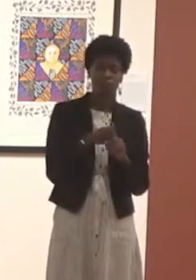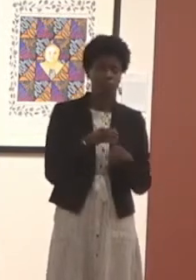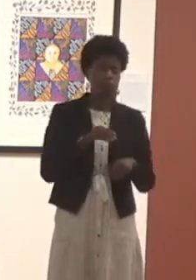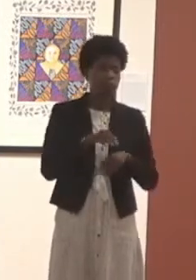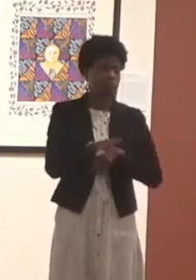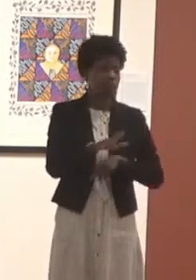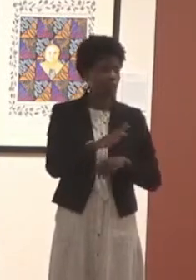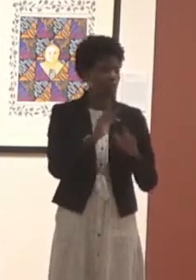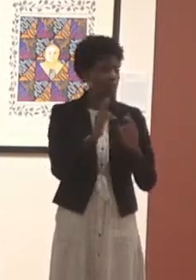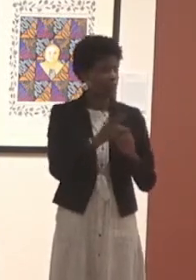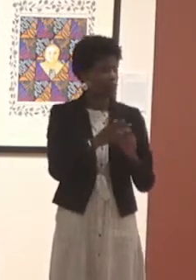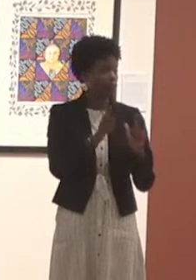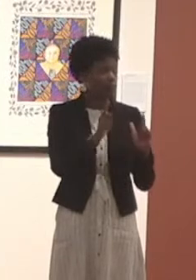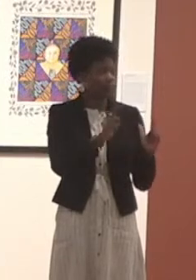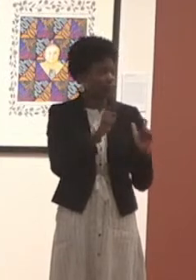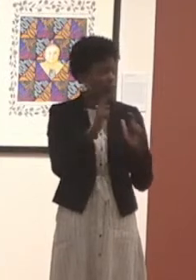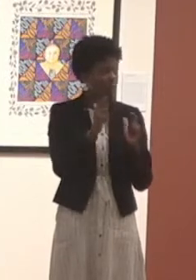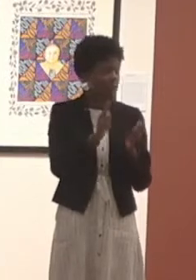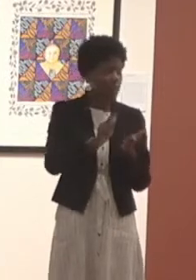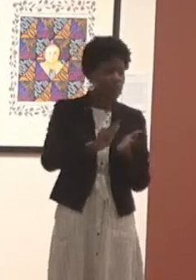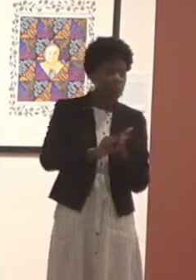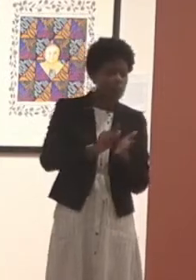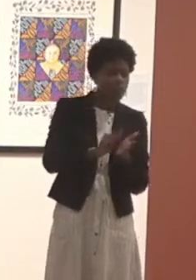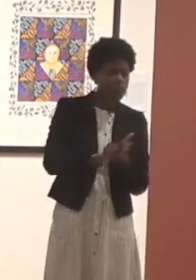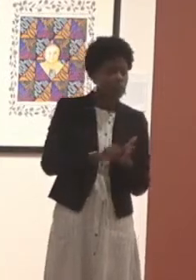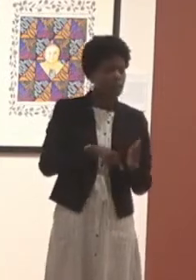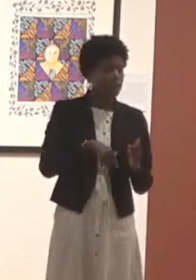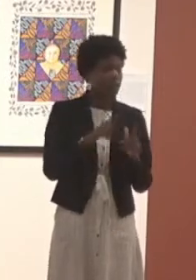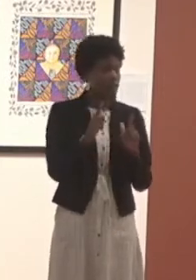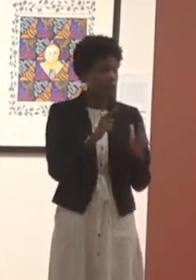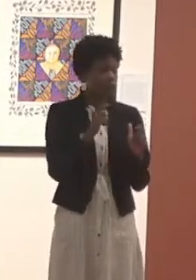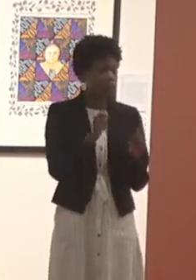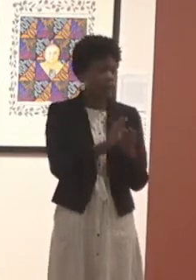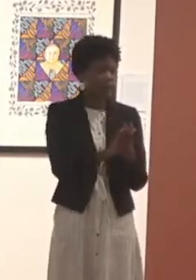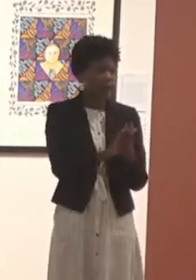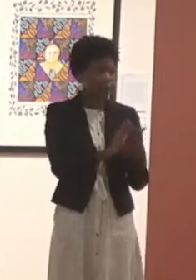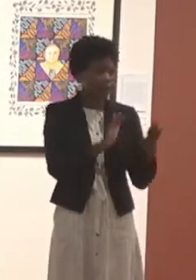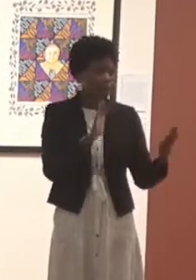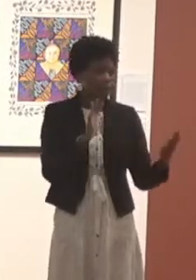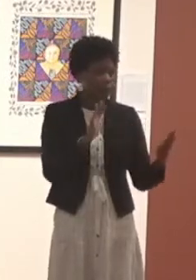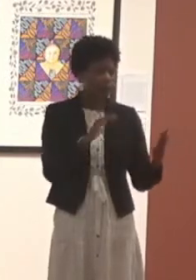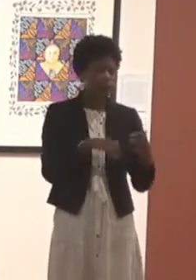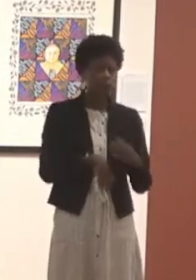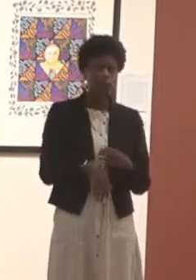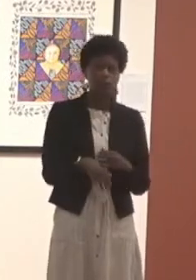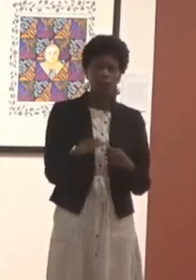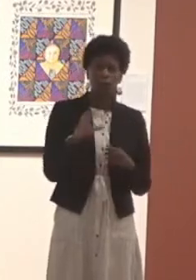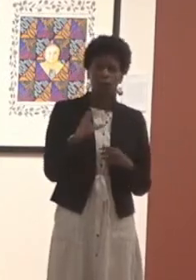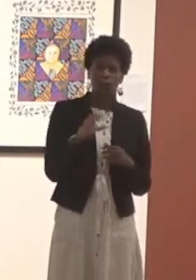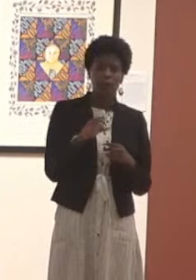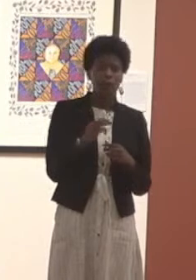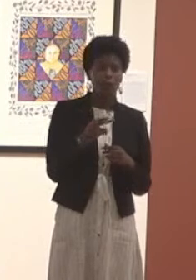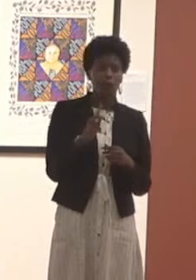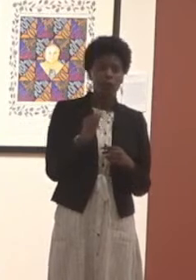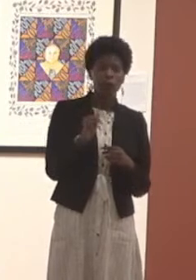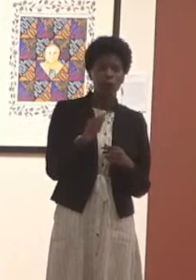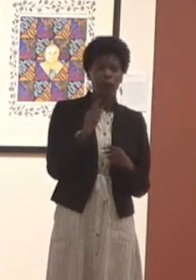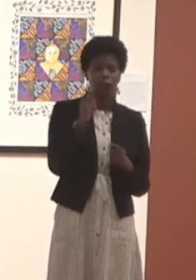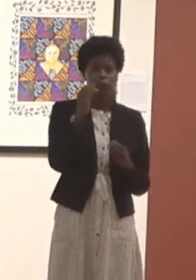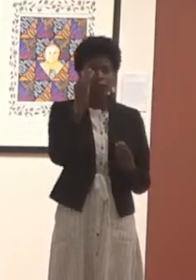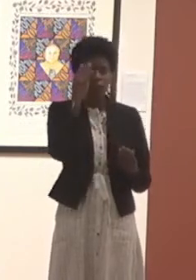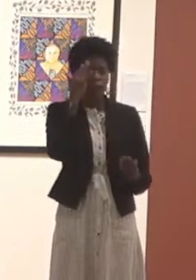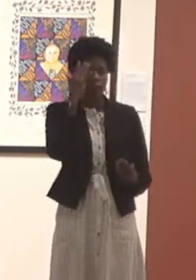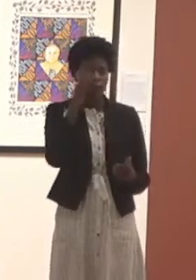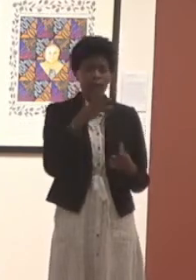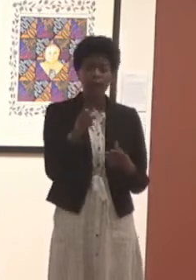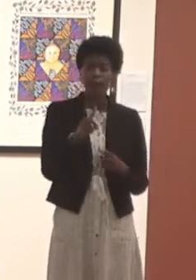of photography, print culture, abstraction, conceptual art, performance art, post-colonial theory, and disability studies.